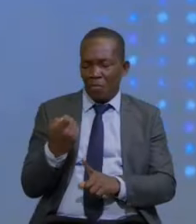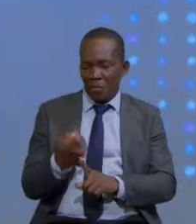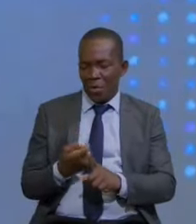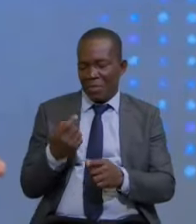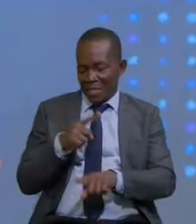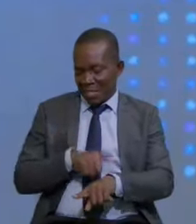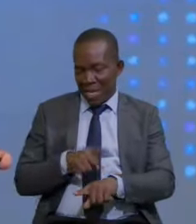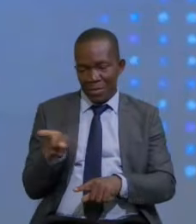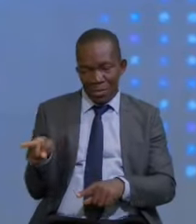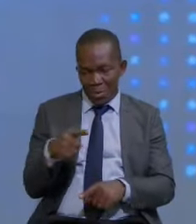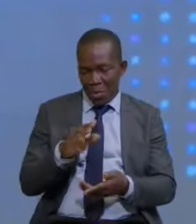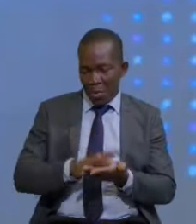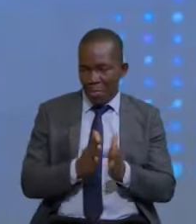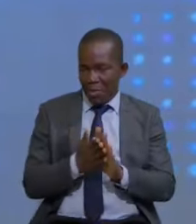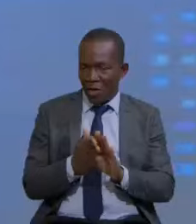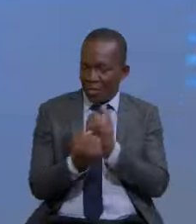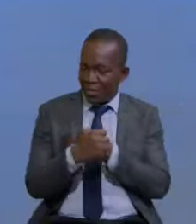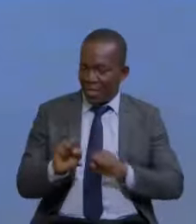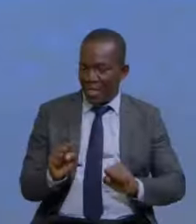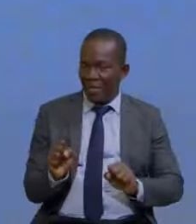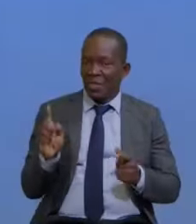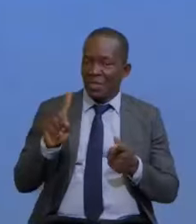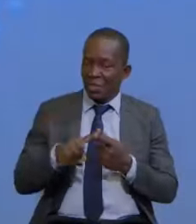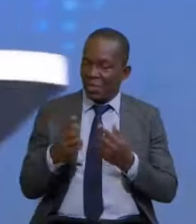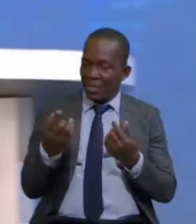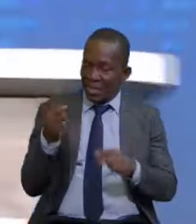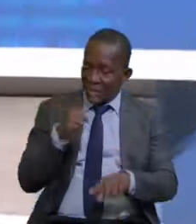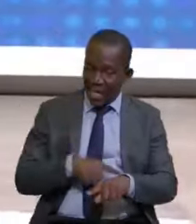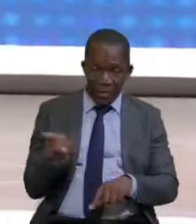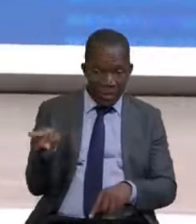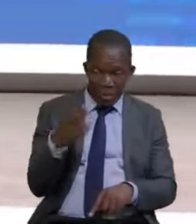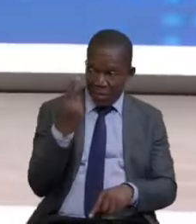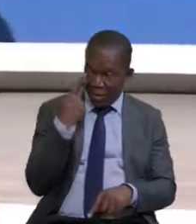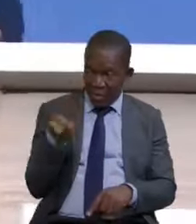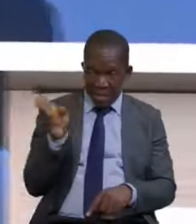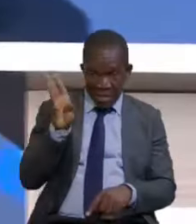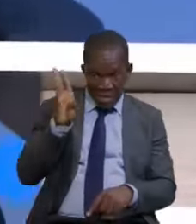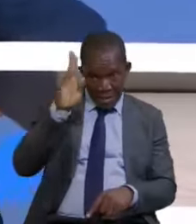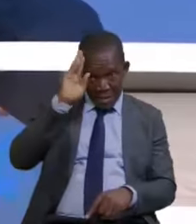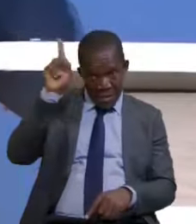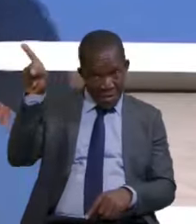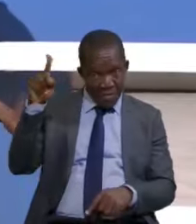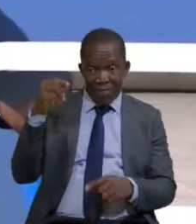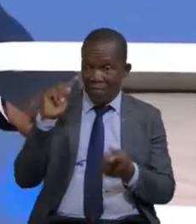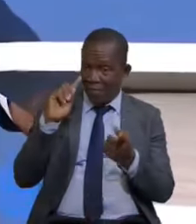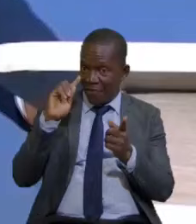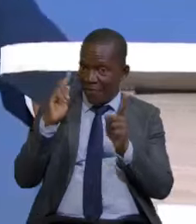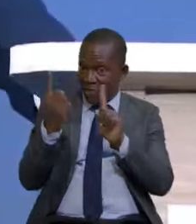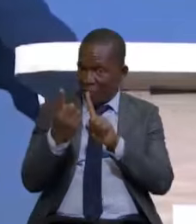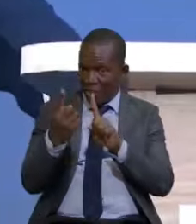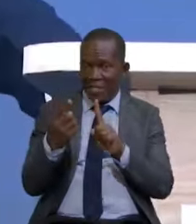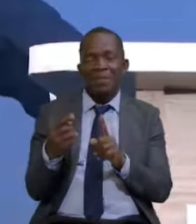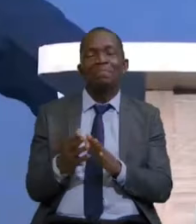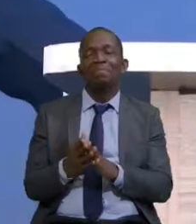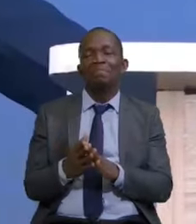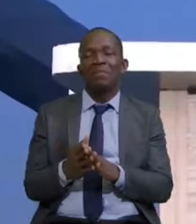time you see him face to face, that you'll say, well, I understand he's been doing so much for me. This one he cannot